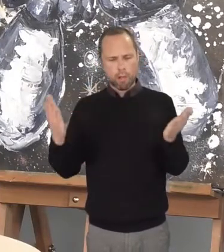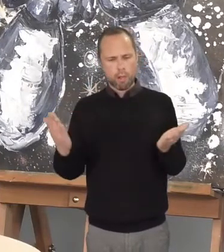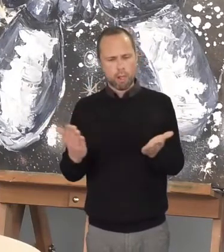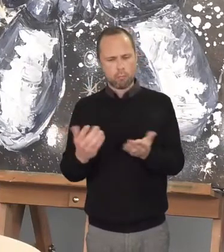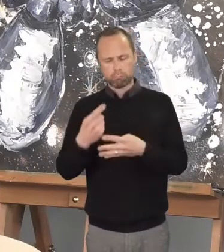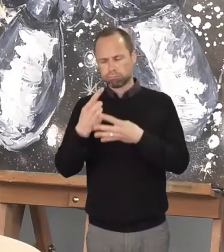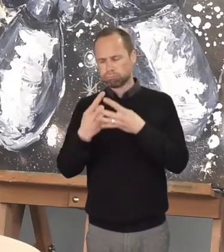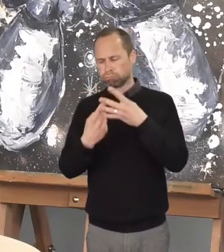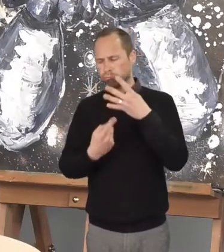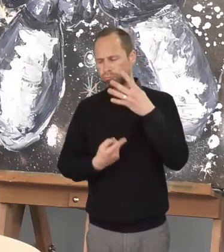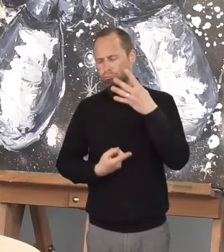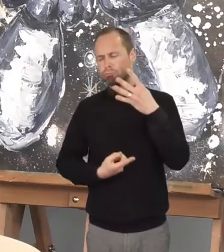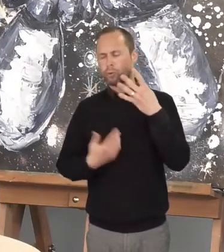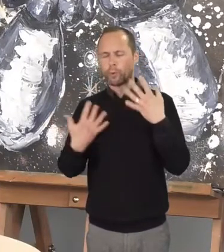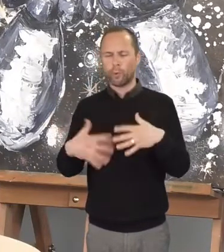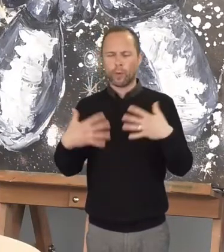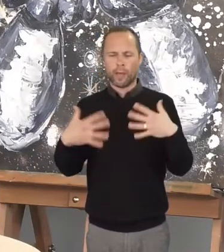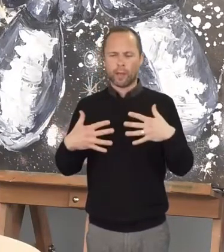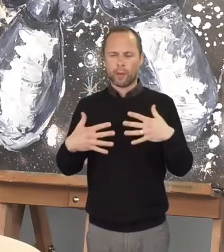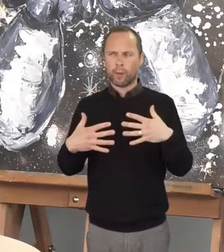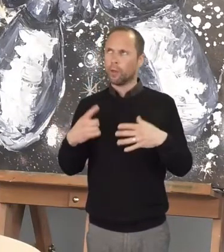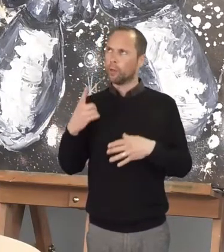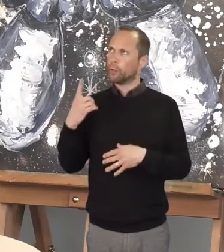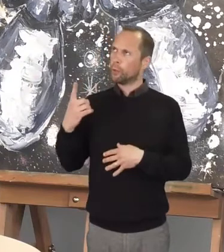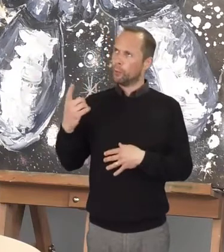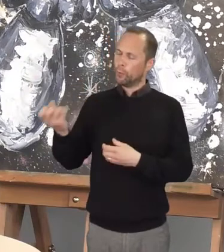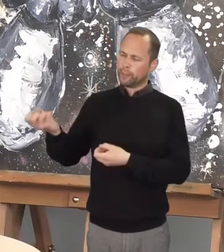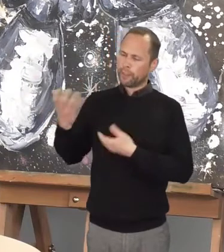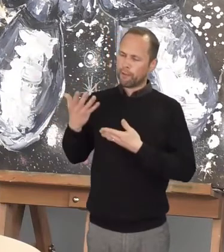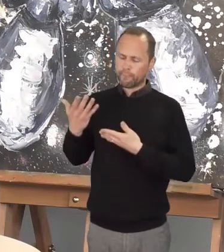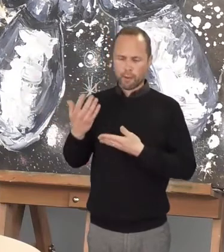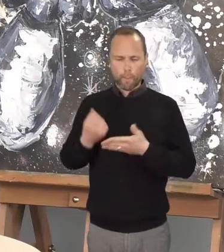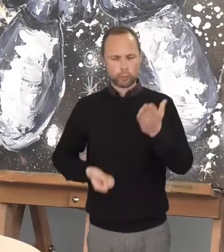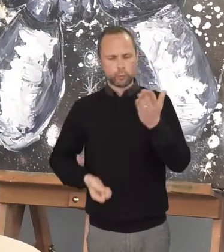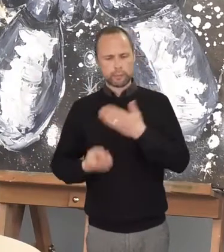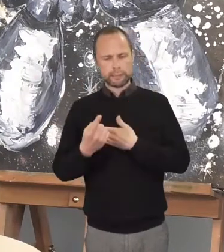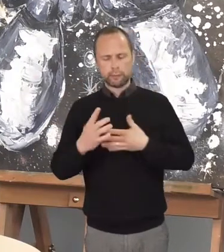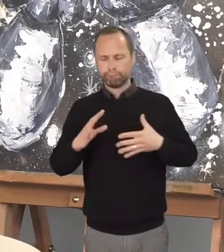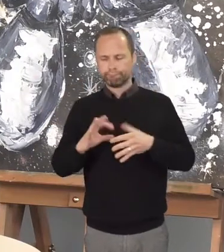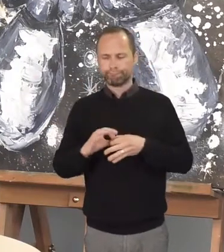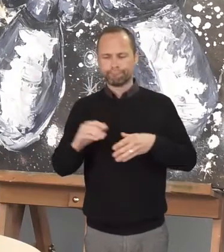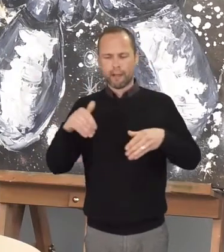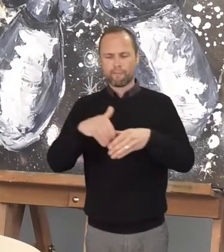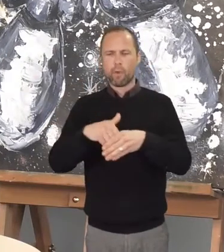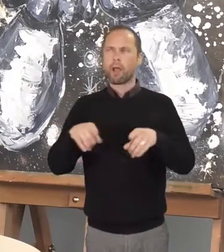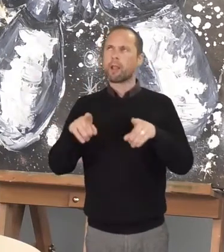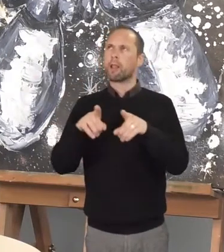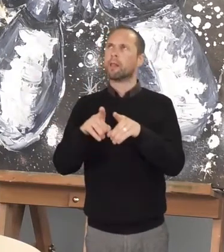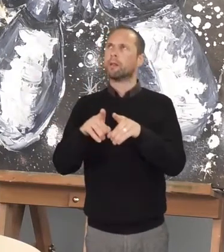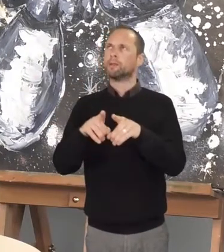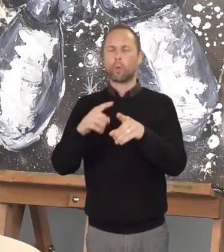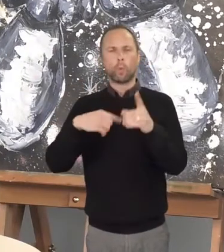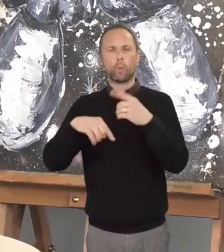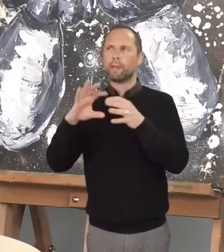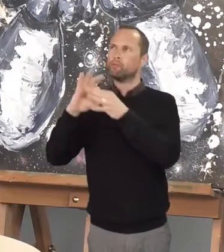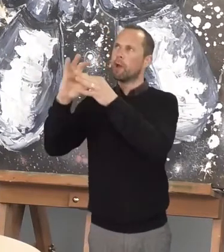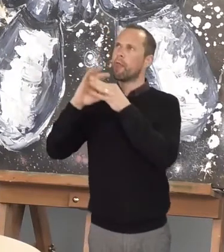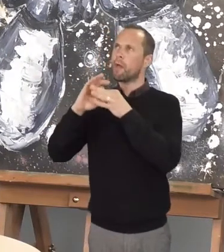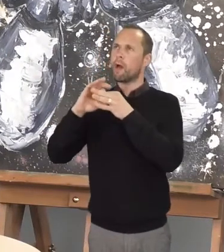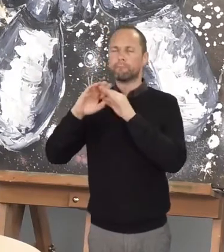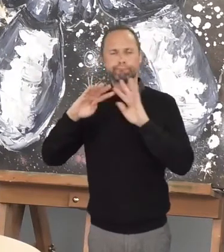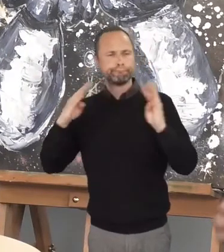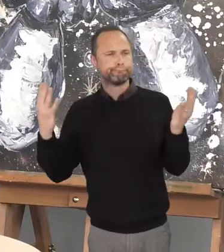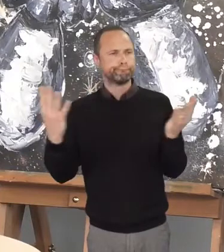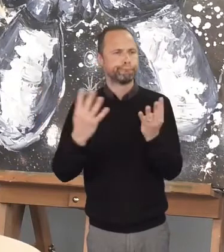the opportunity you've given us to be a part of it. And bless us as we reflect on that now and as we dream together with you of what